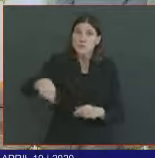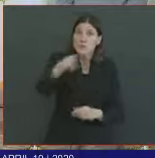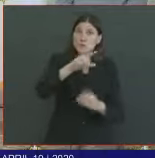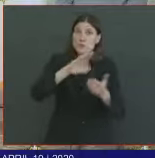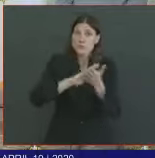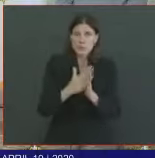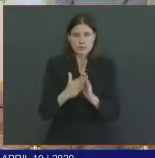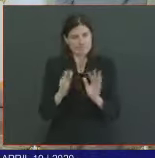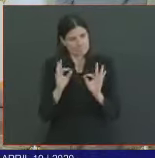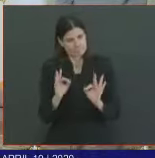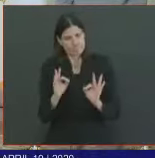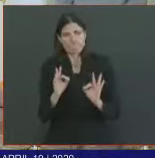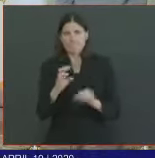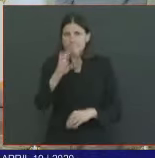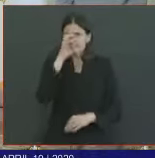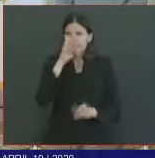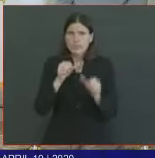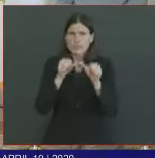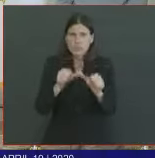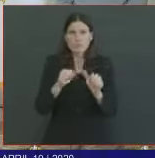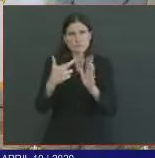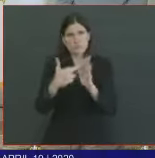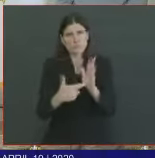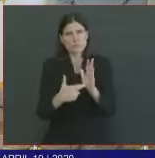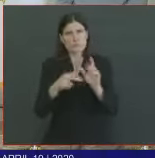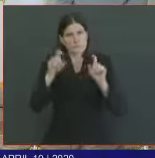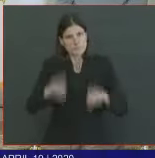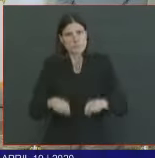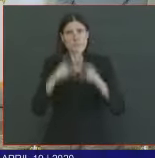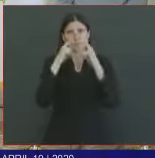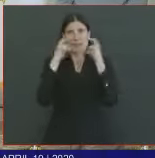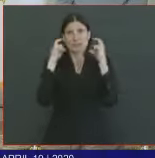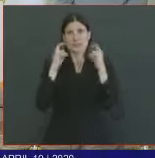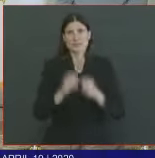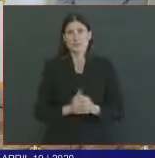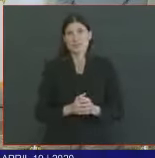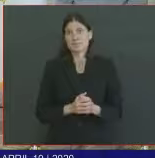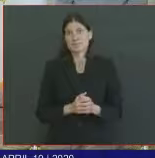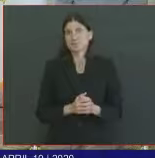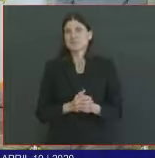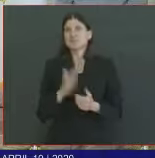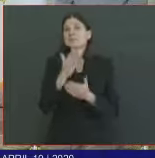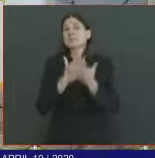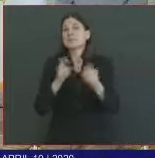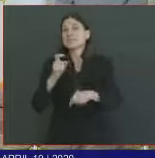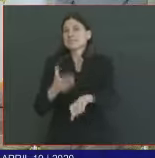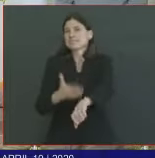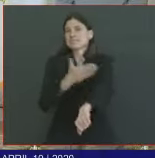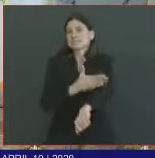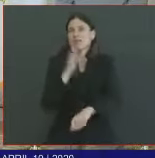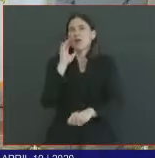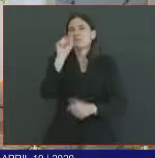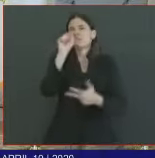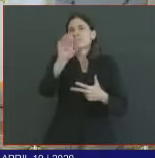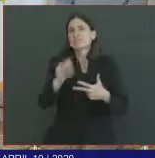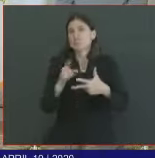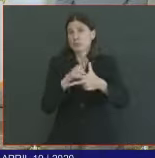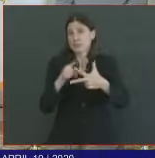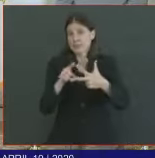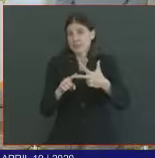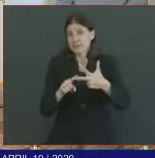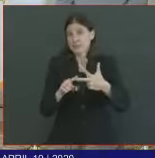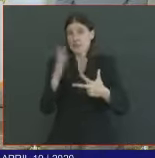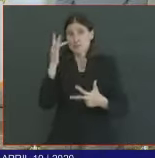ways that we can improve based upon what we saw yesterday, and I'd like to share them. First of